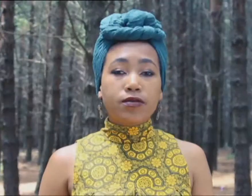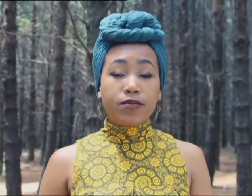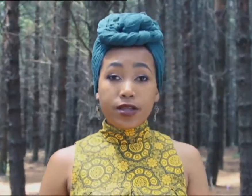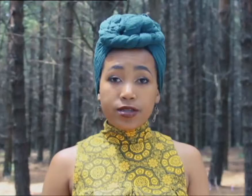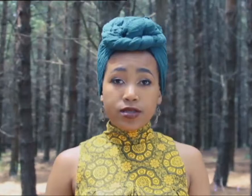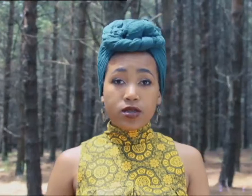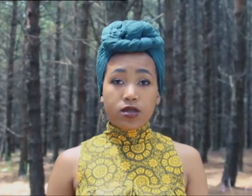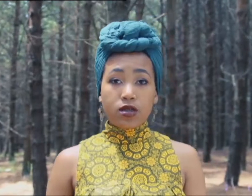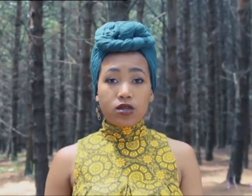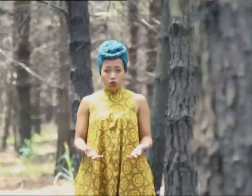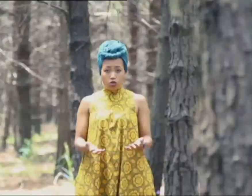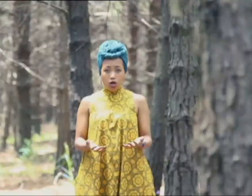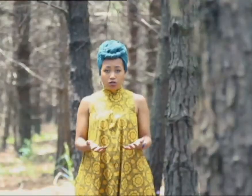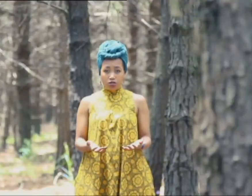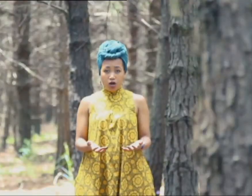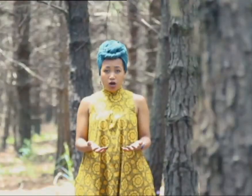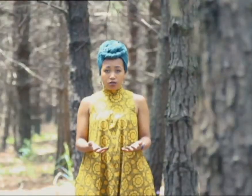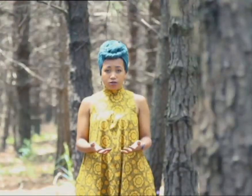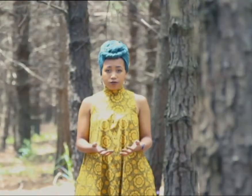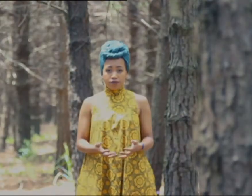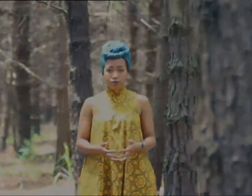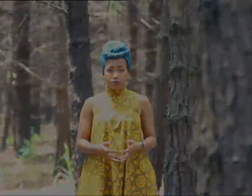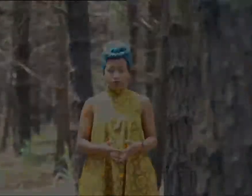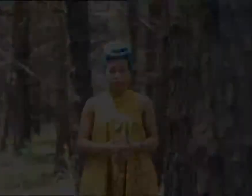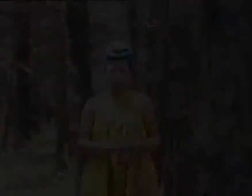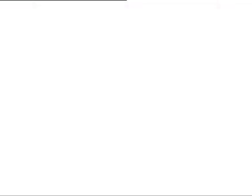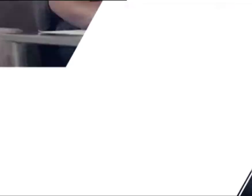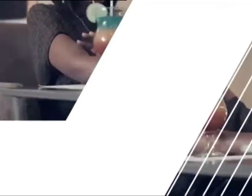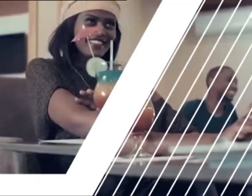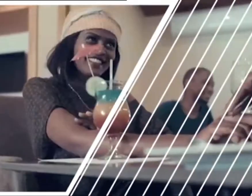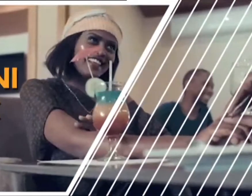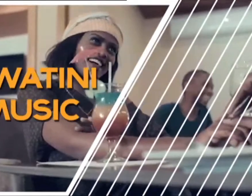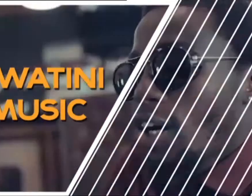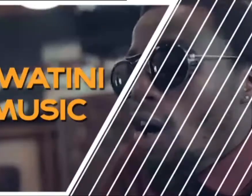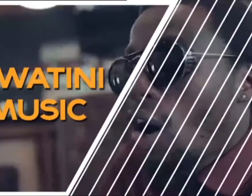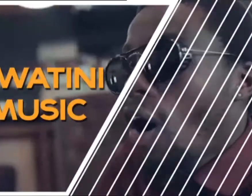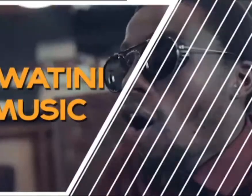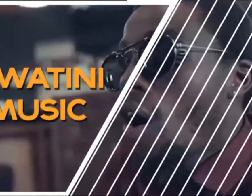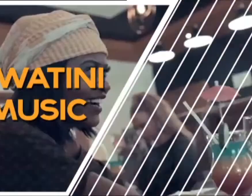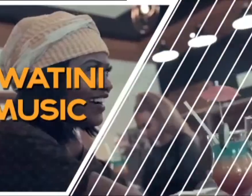voice, please don't harden your heart.